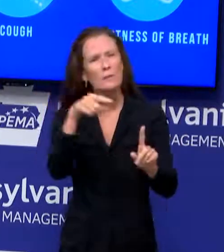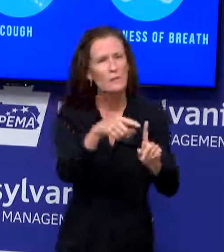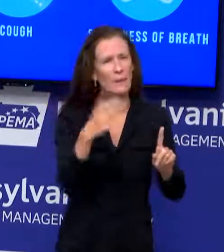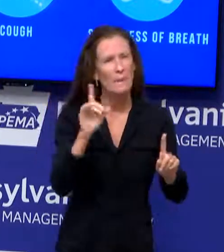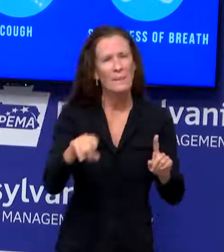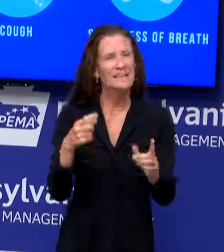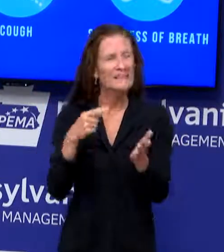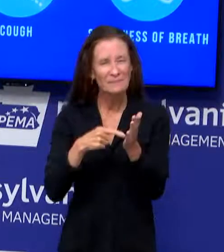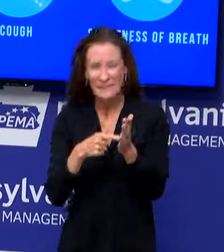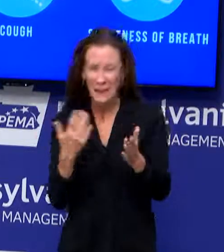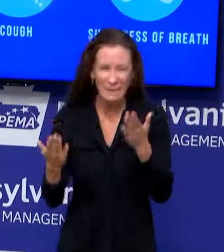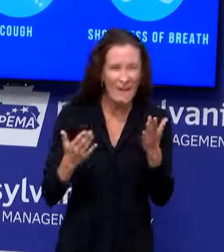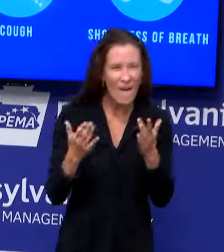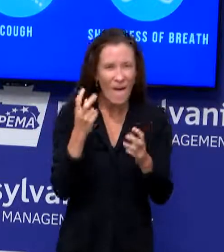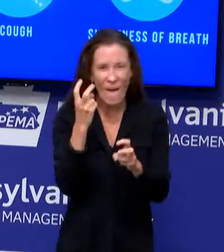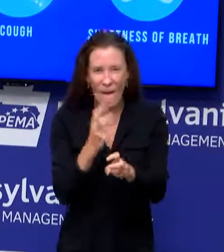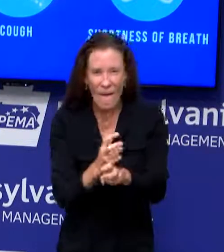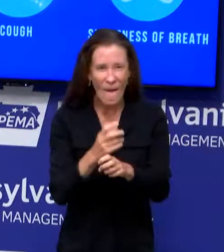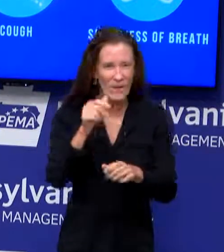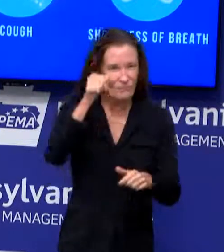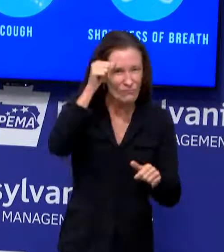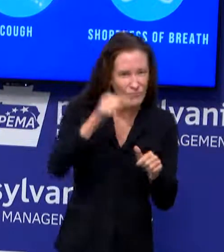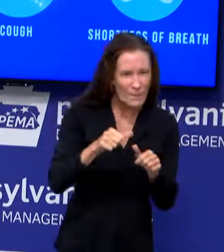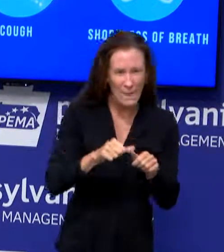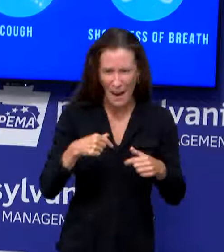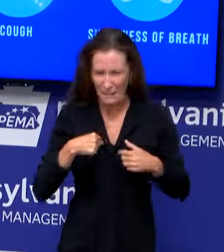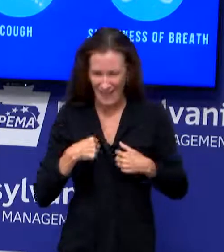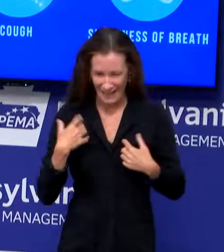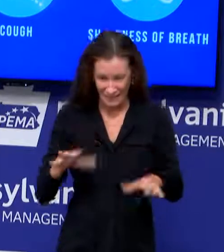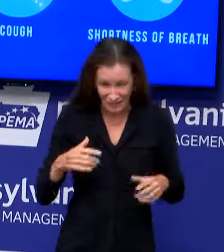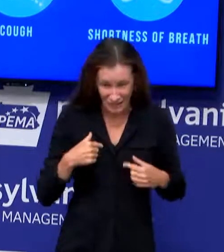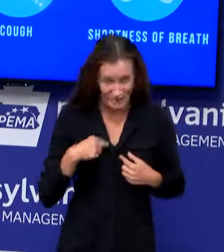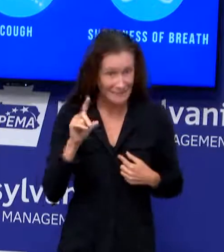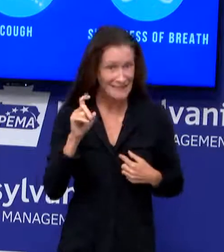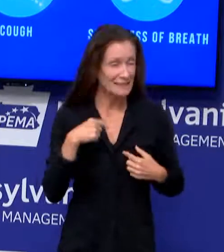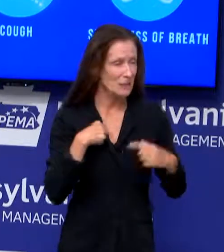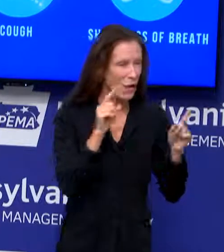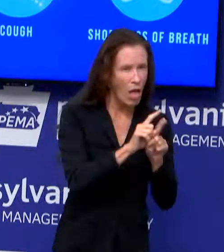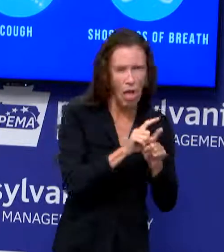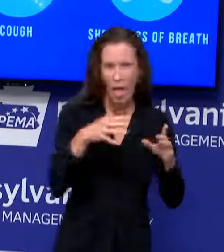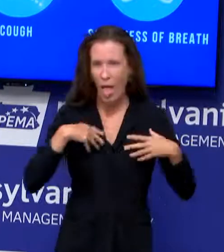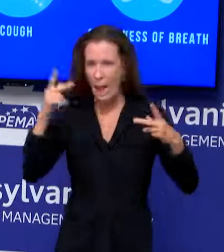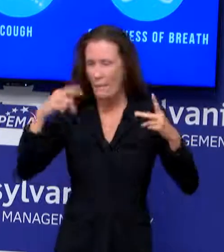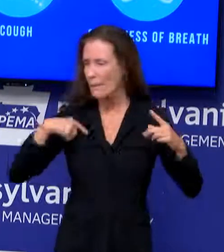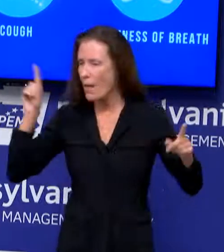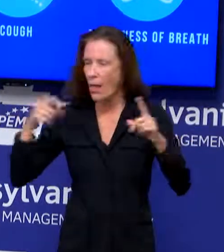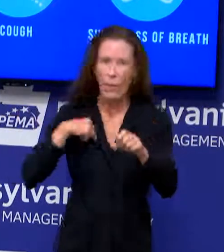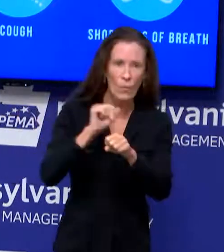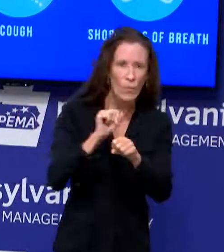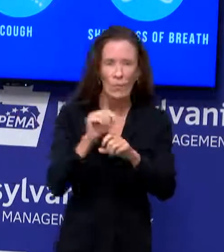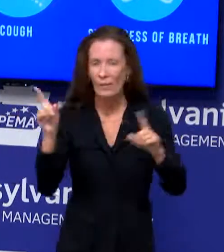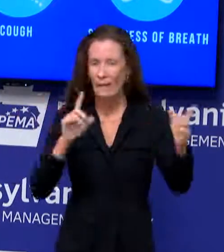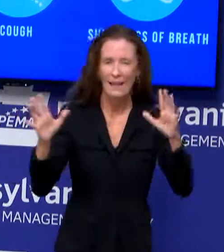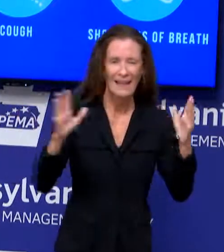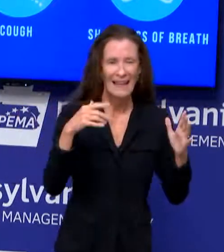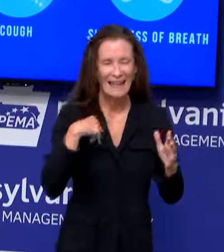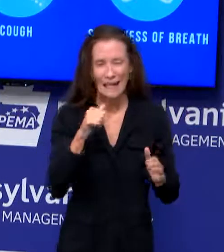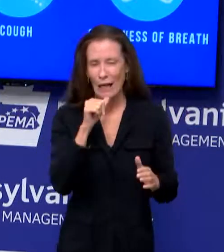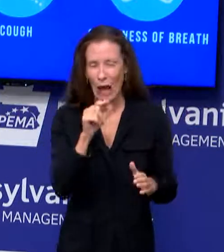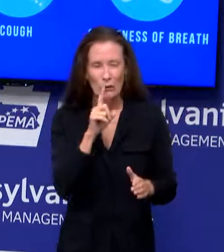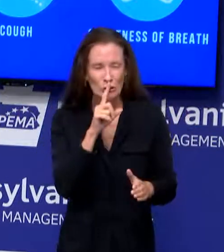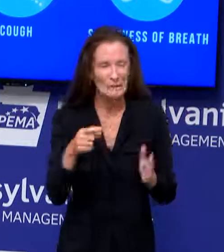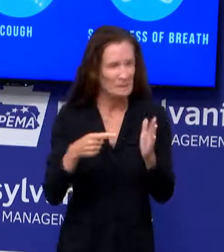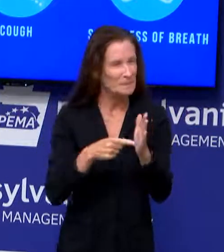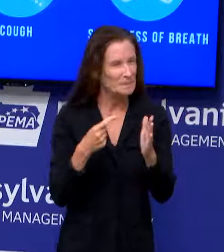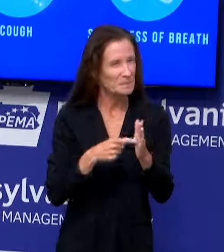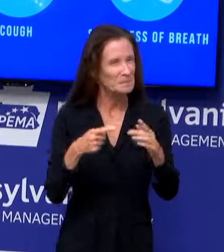your day and who you may have spent more than 15 minutes with in close contact. And that's where COVID Alert